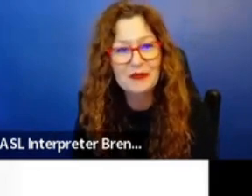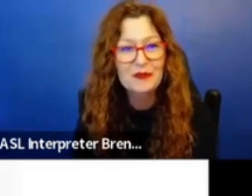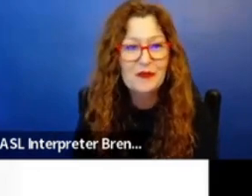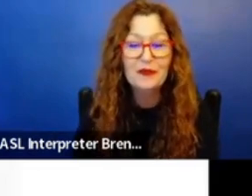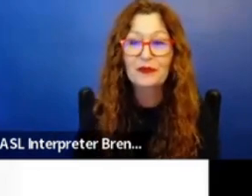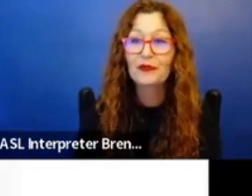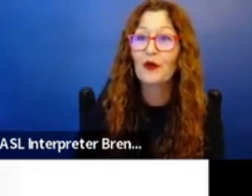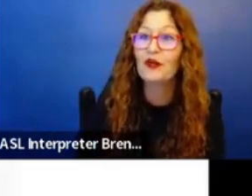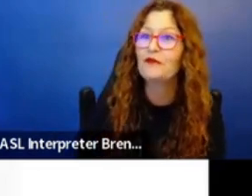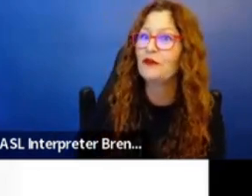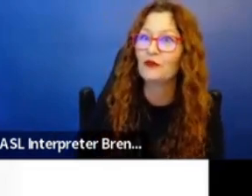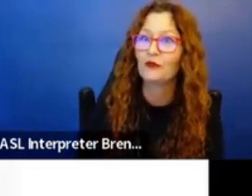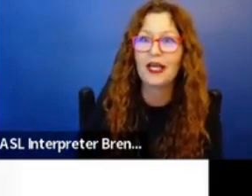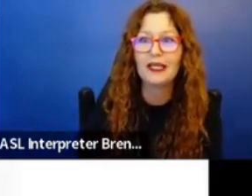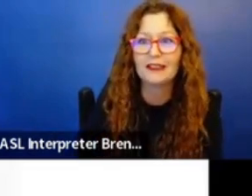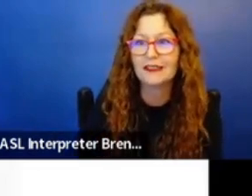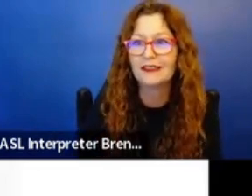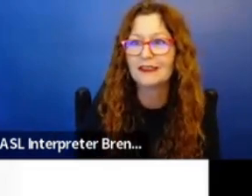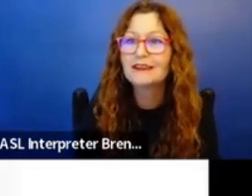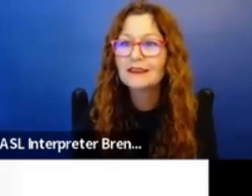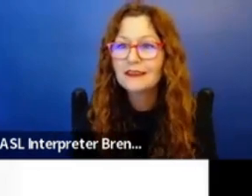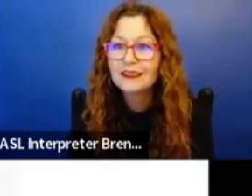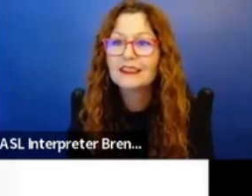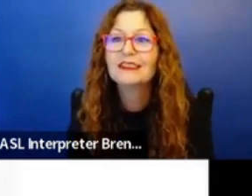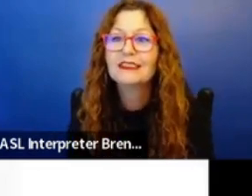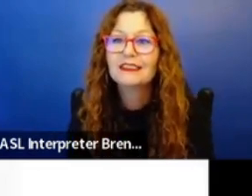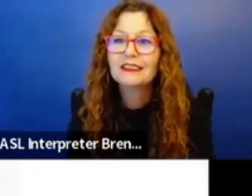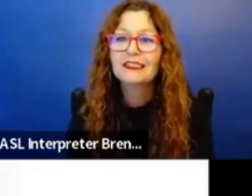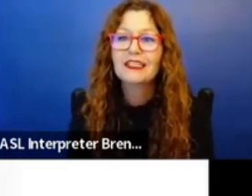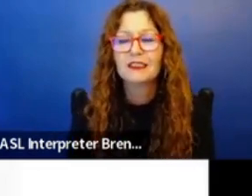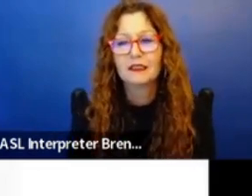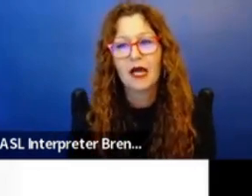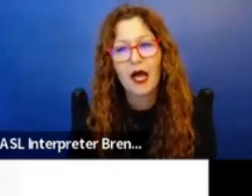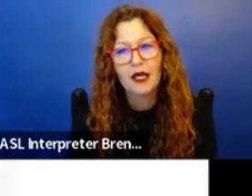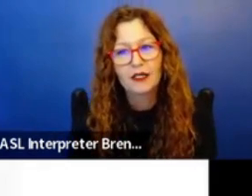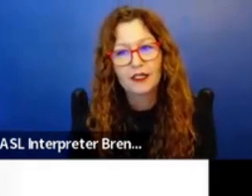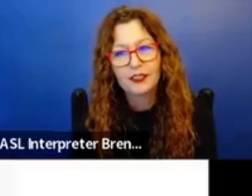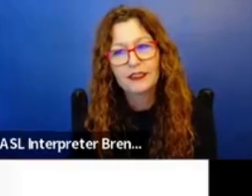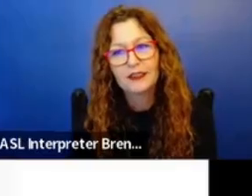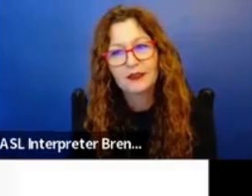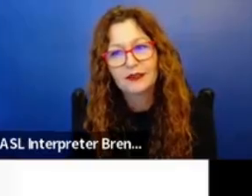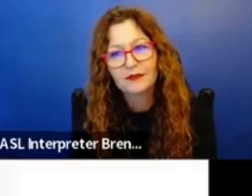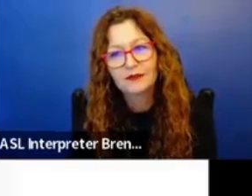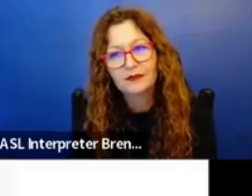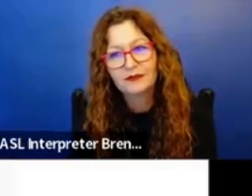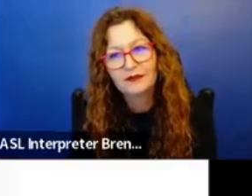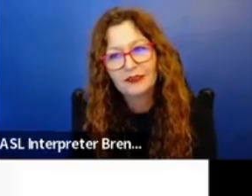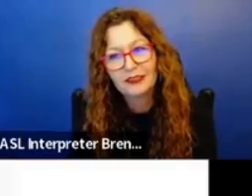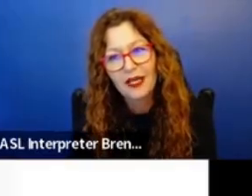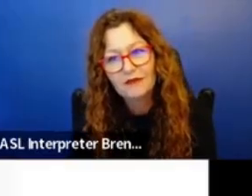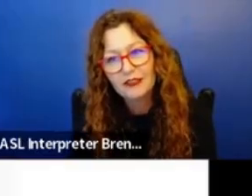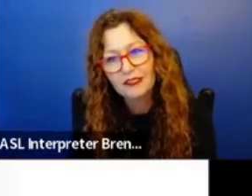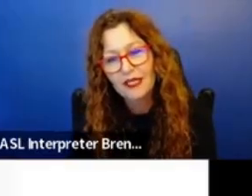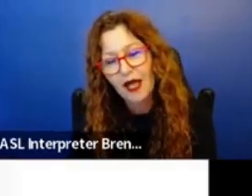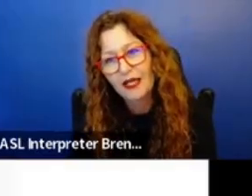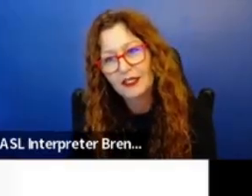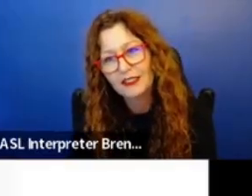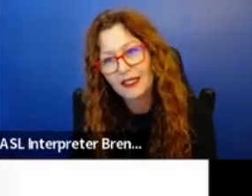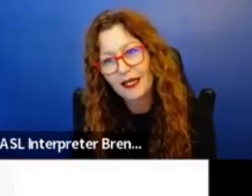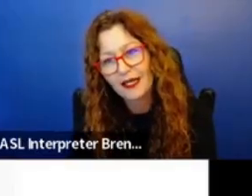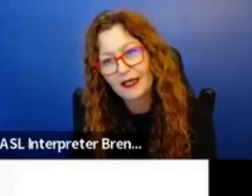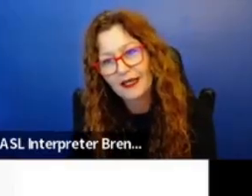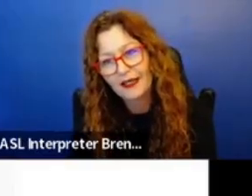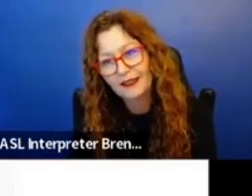sad. Or you feel great. Tired. I feel